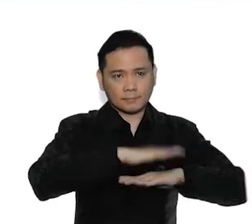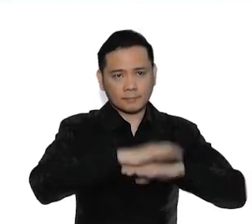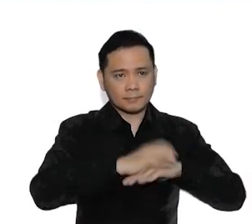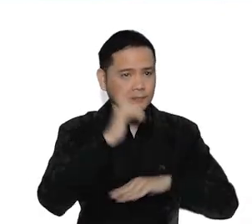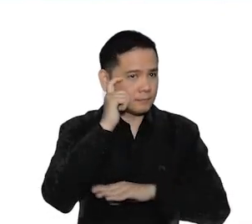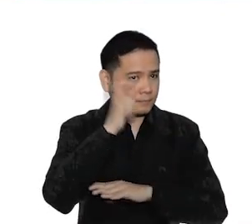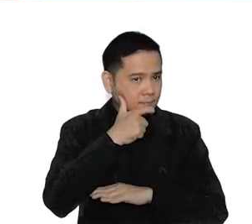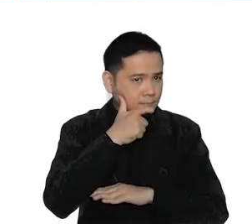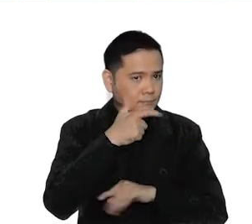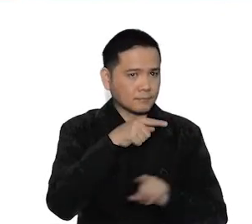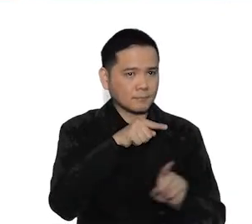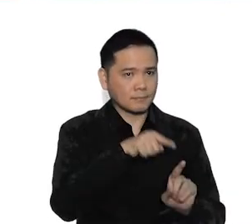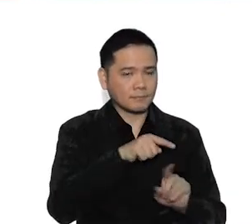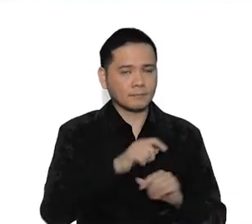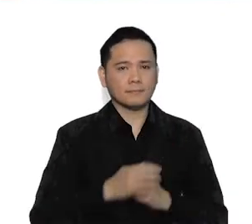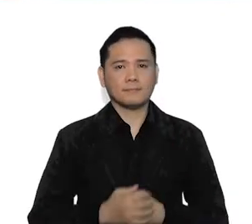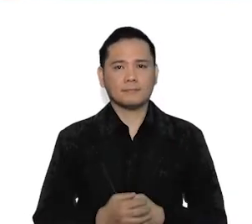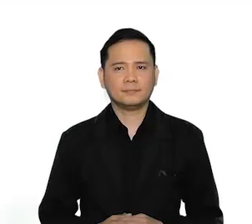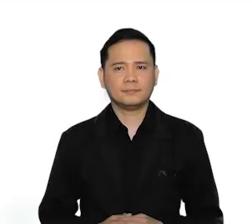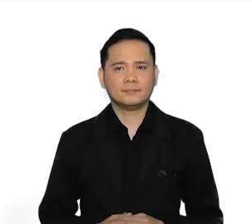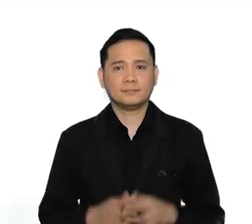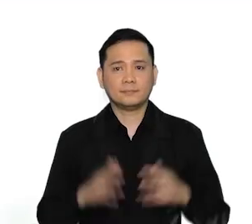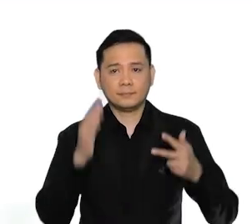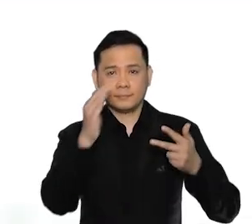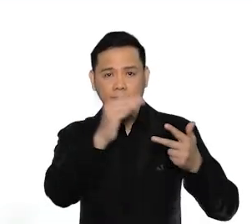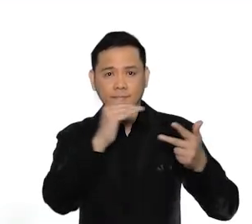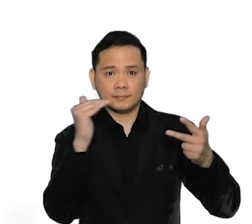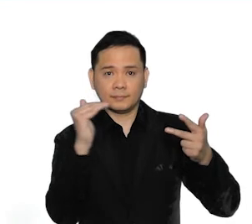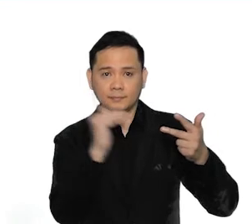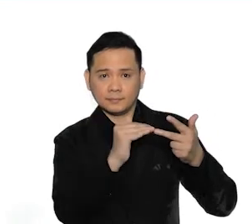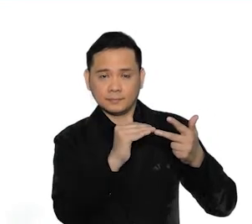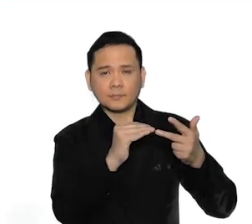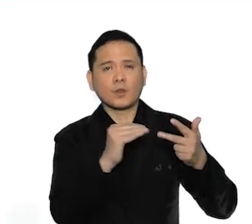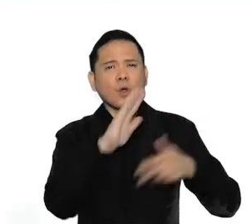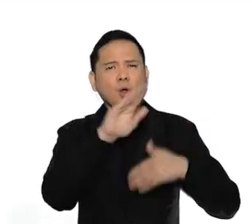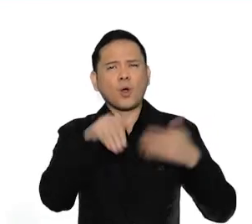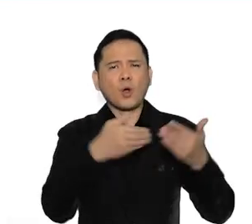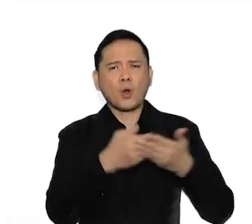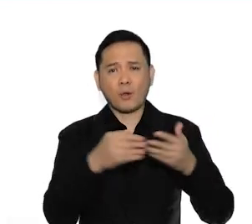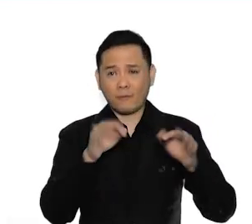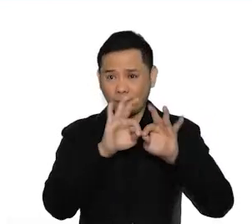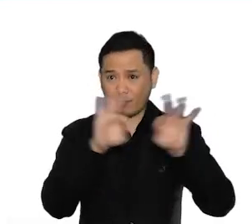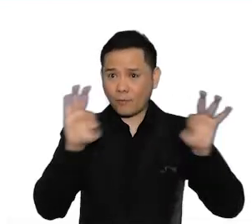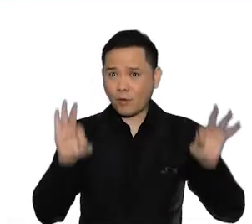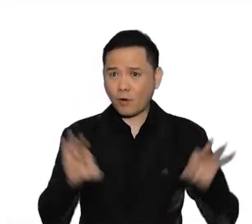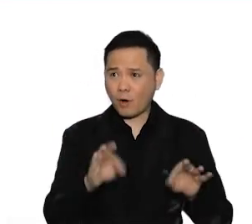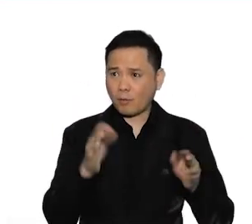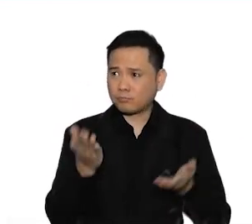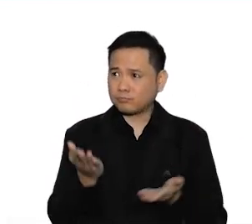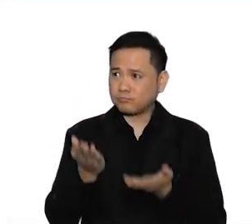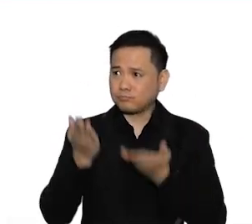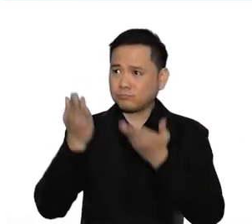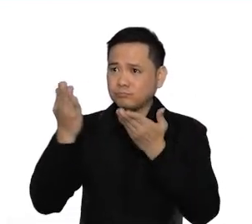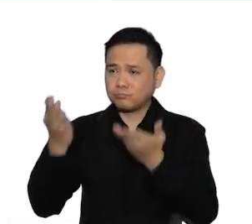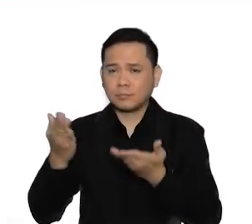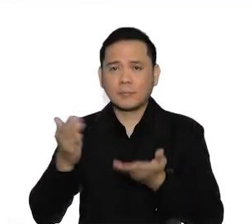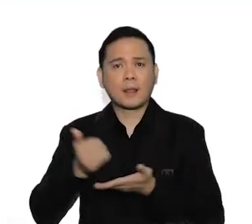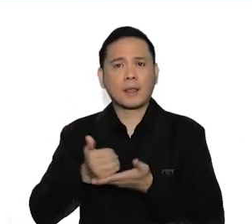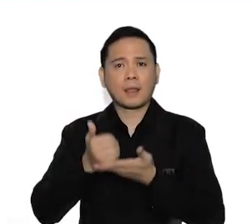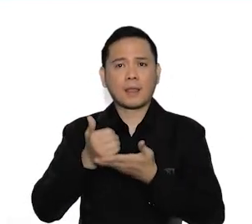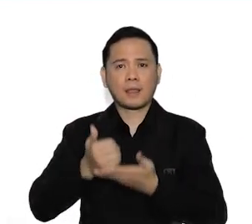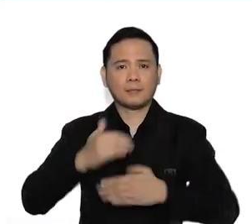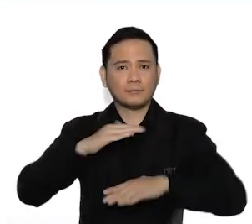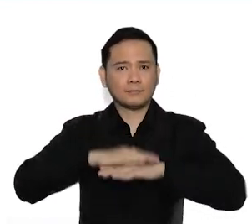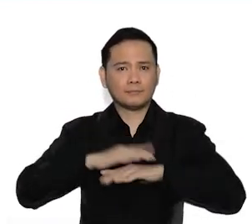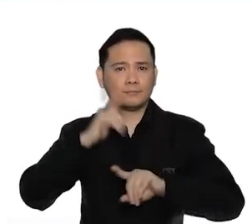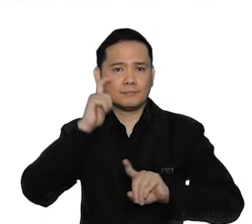submitted to the CCET Help Desk. These forms are helpful for the CCET Help Desk and